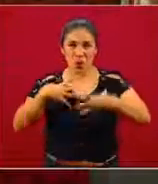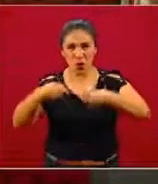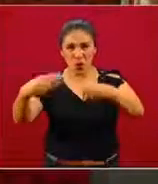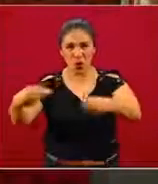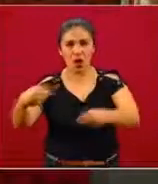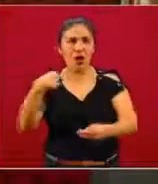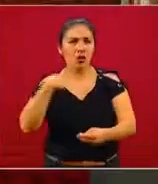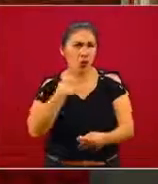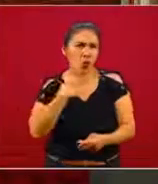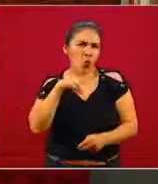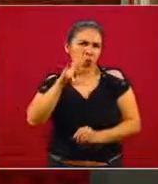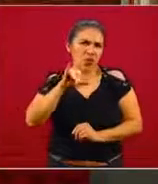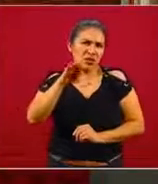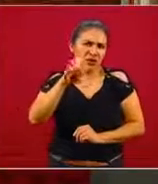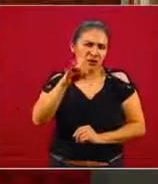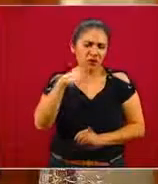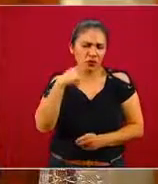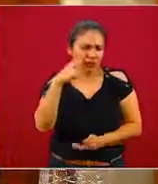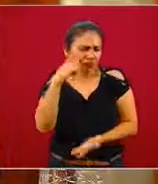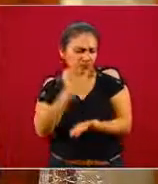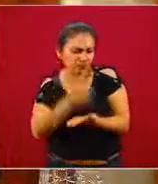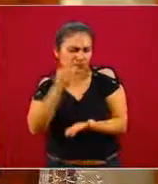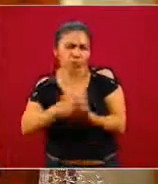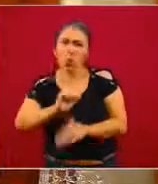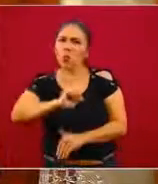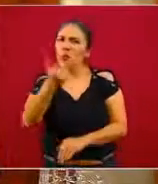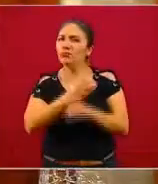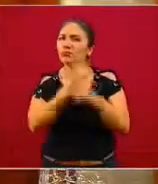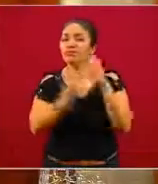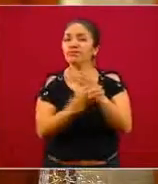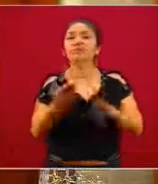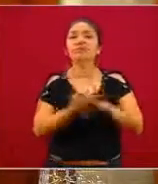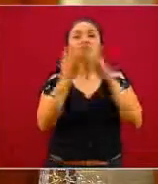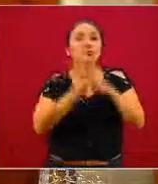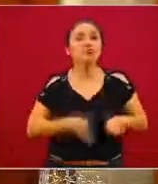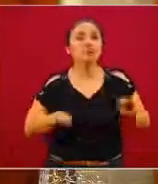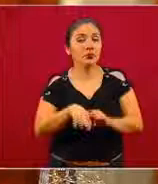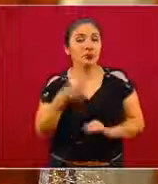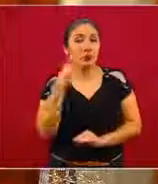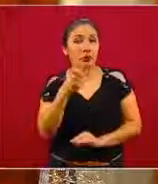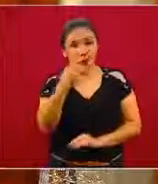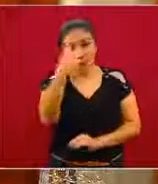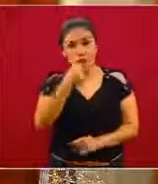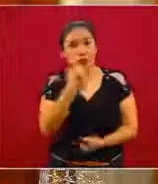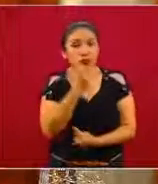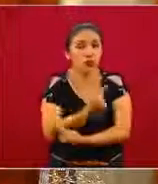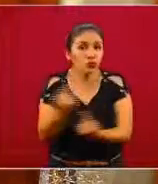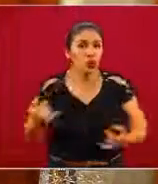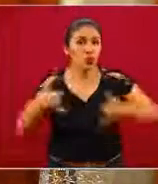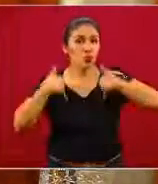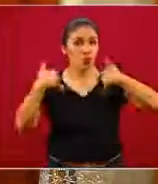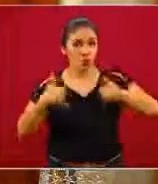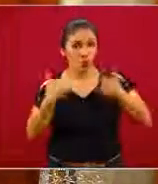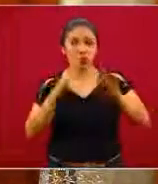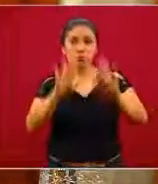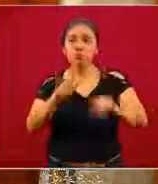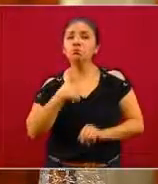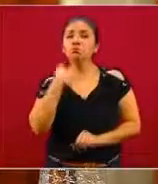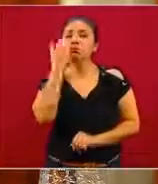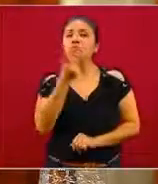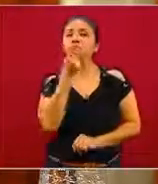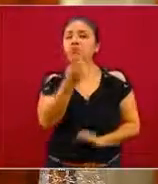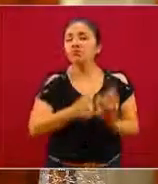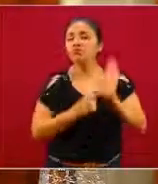In addition to the direct impacts, UNICEF has identified other important factors among children and